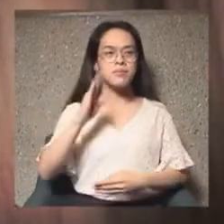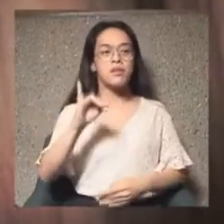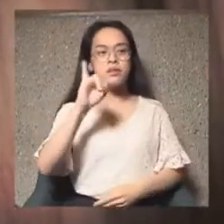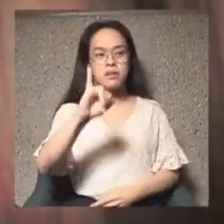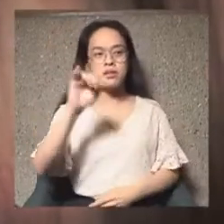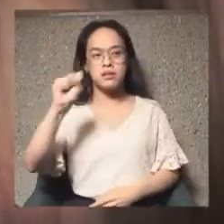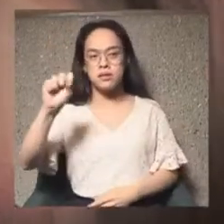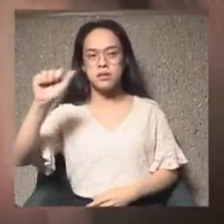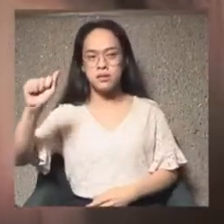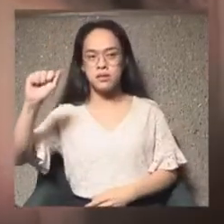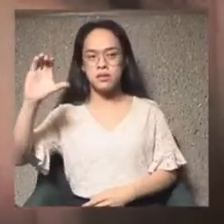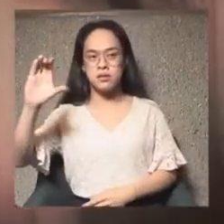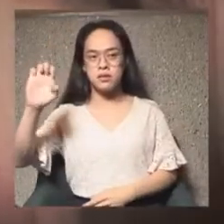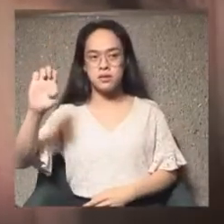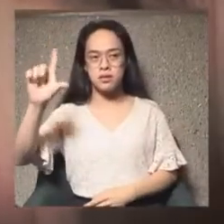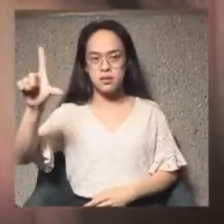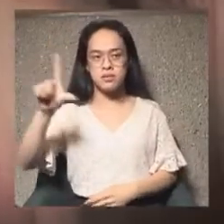wins.